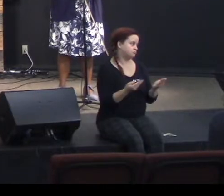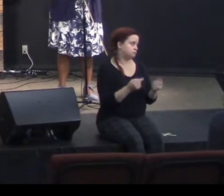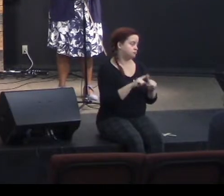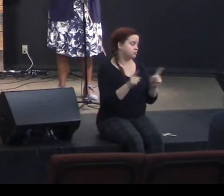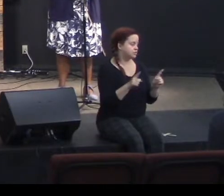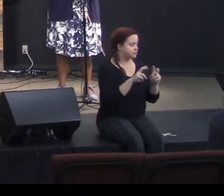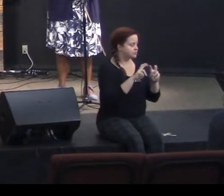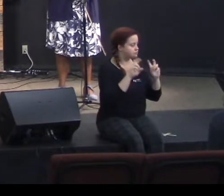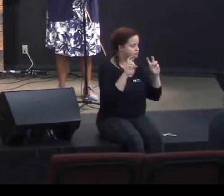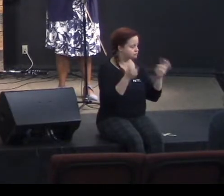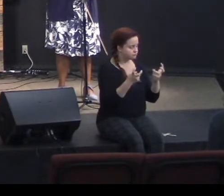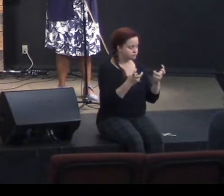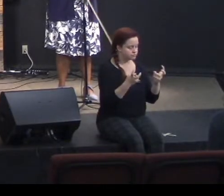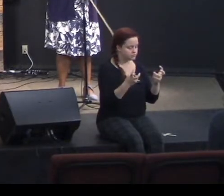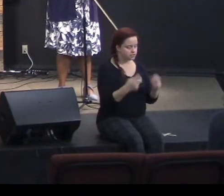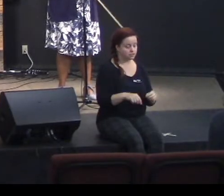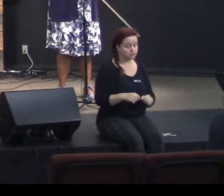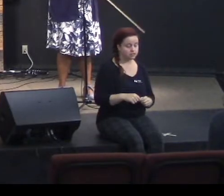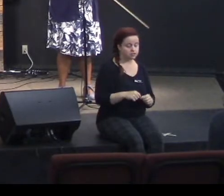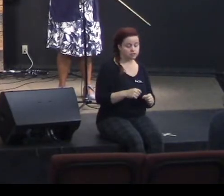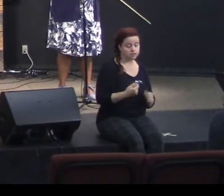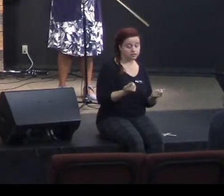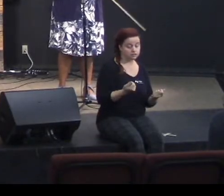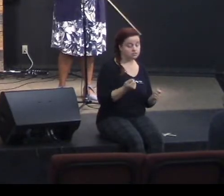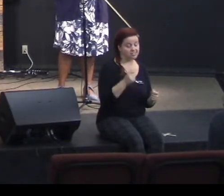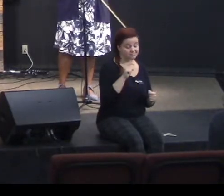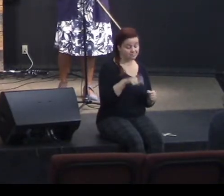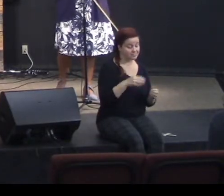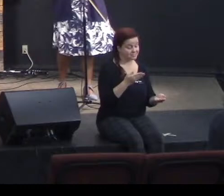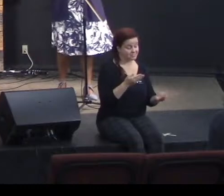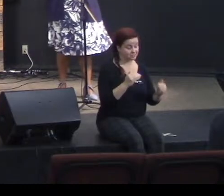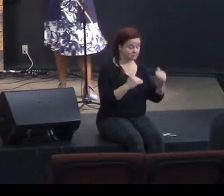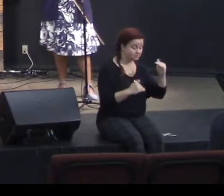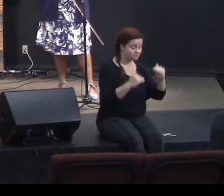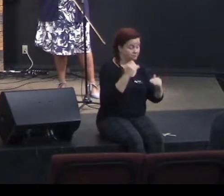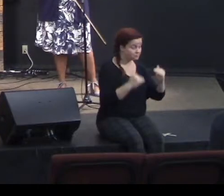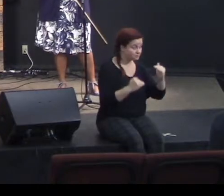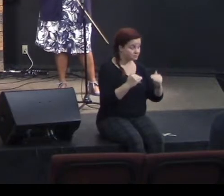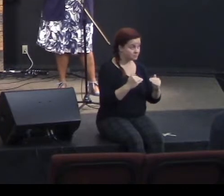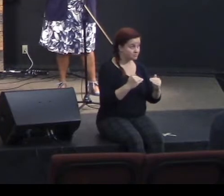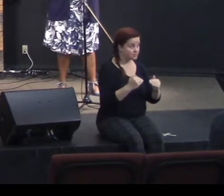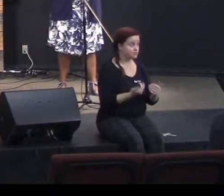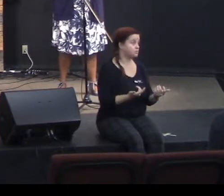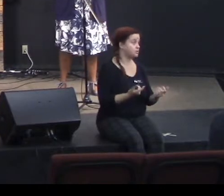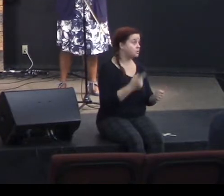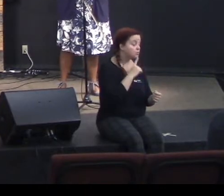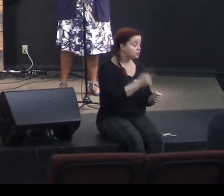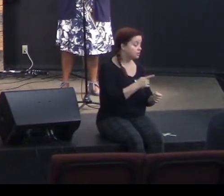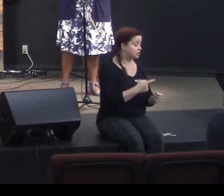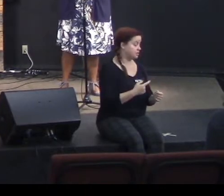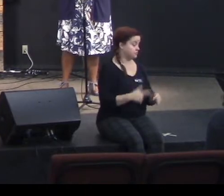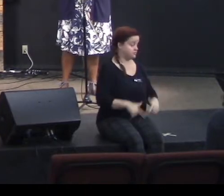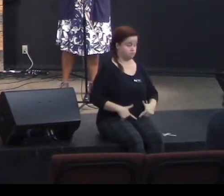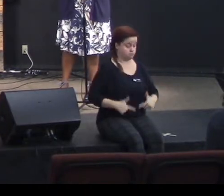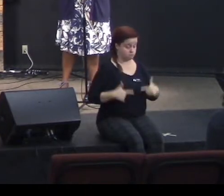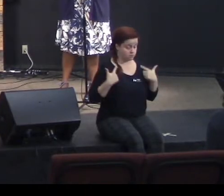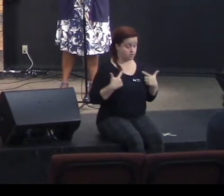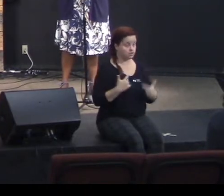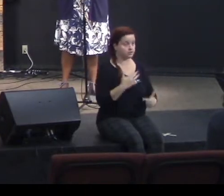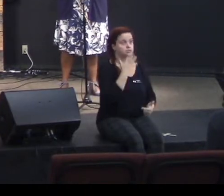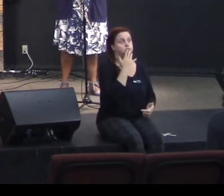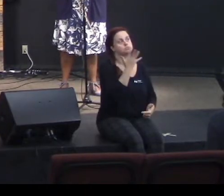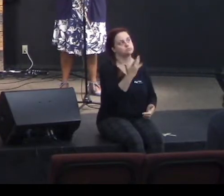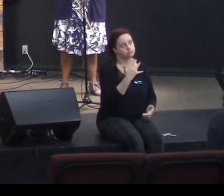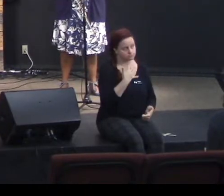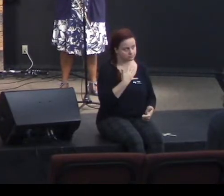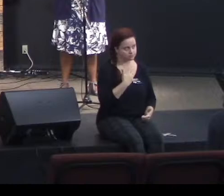to be a balance. There needs to be an appropriate amount of both in order for really our lives to sing. We're going to